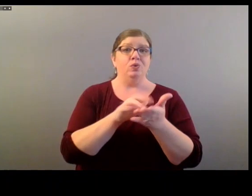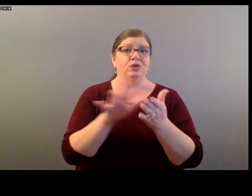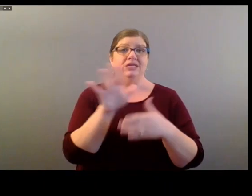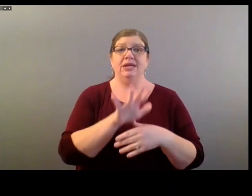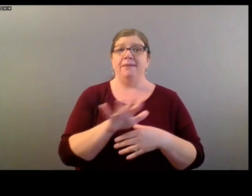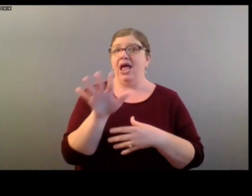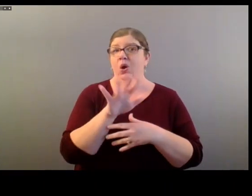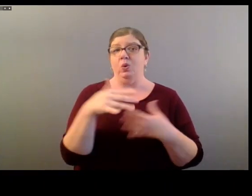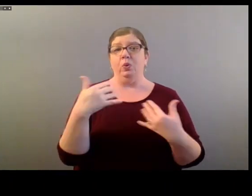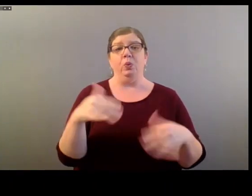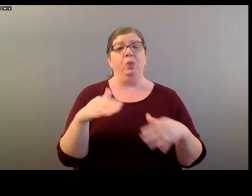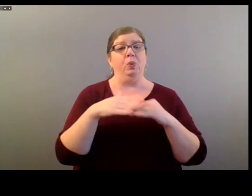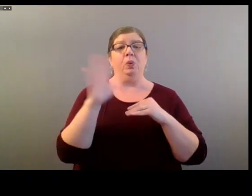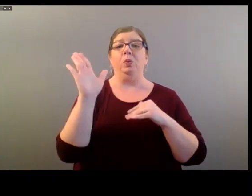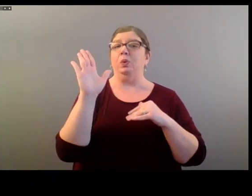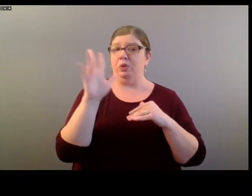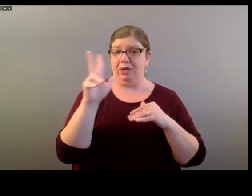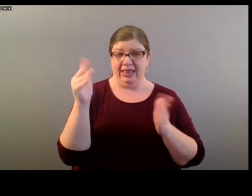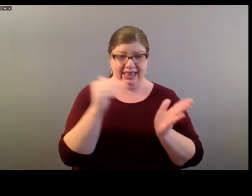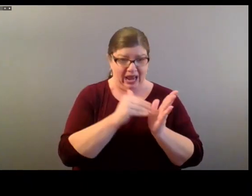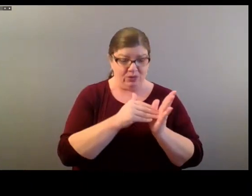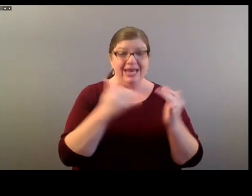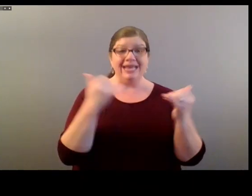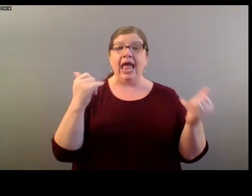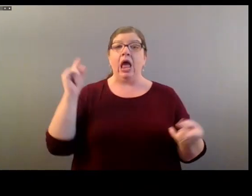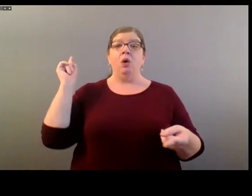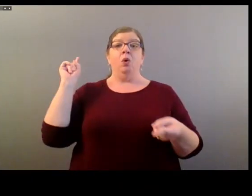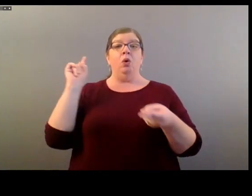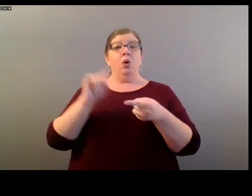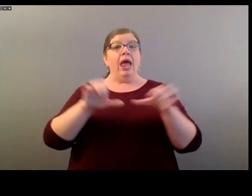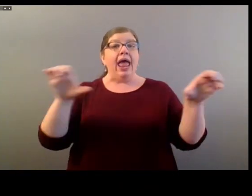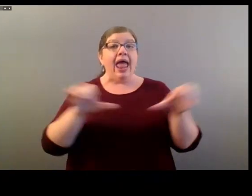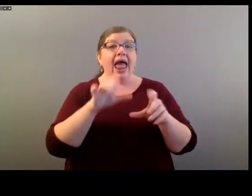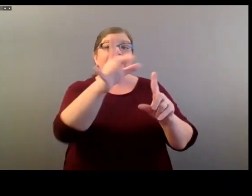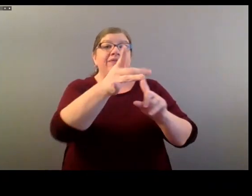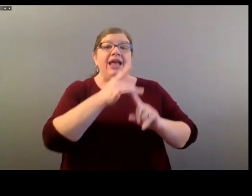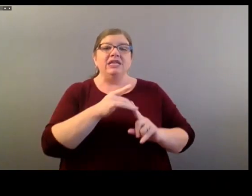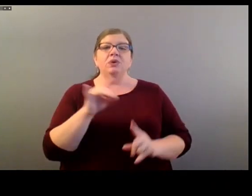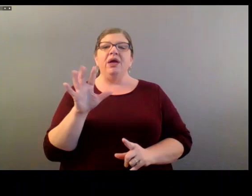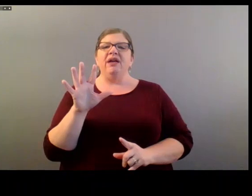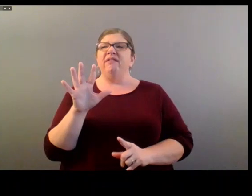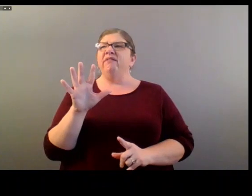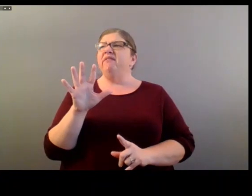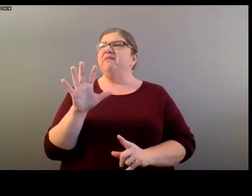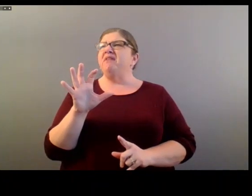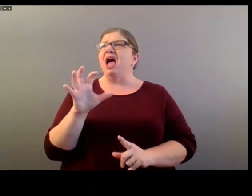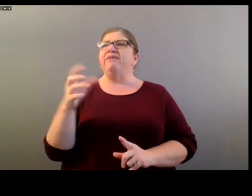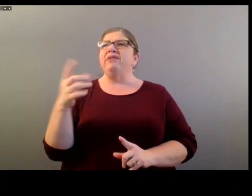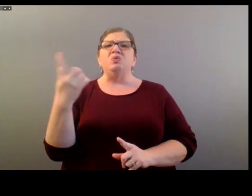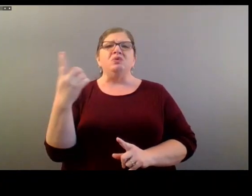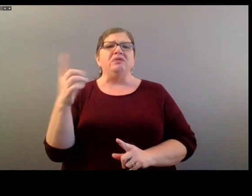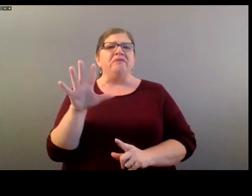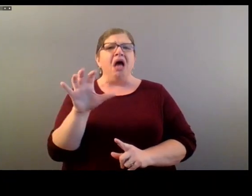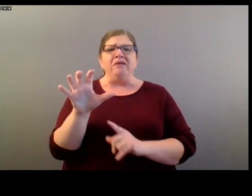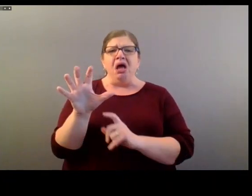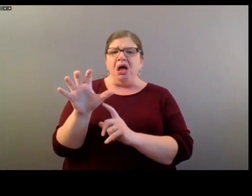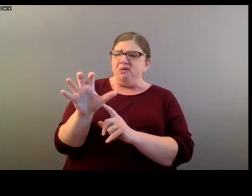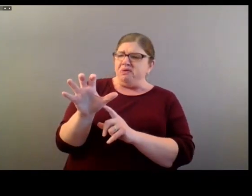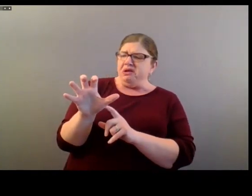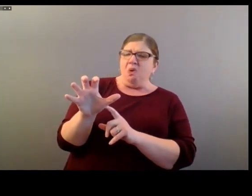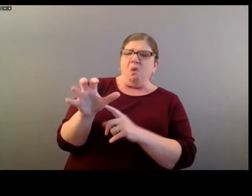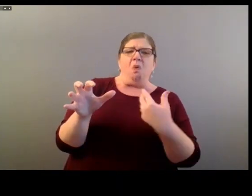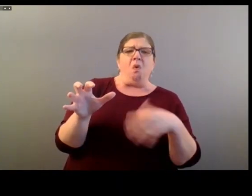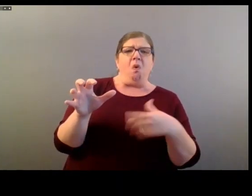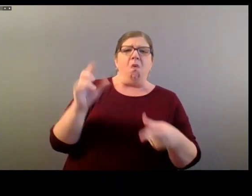Now, we are down to having an active case rate of 500, I don't know exactly how many, but in the 500s, that's much